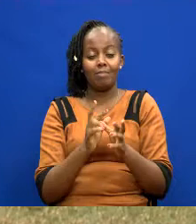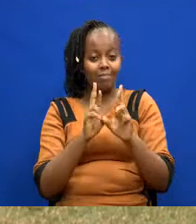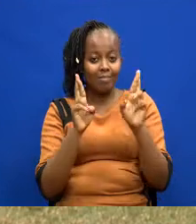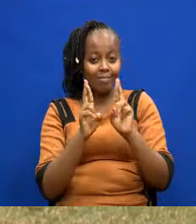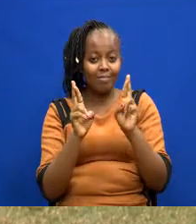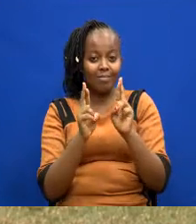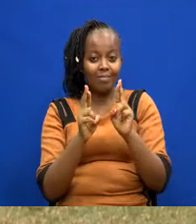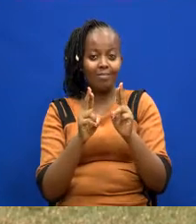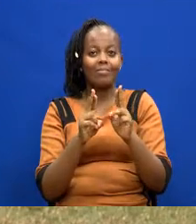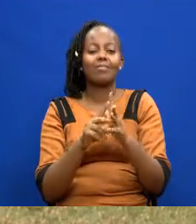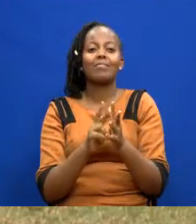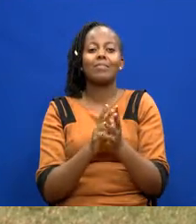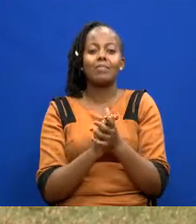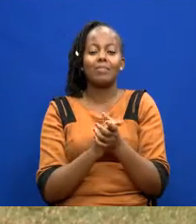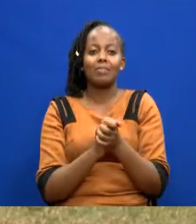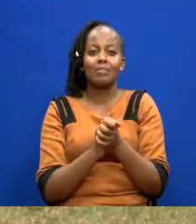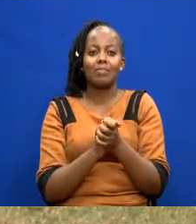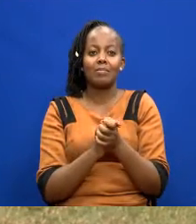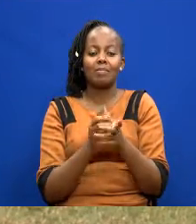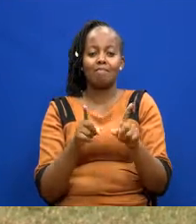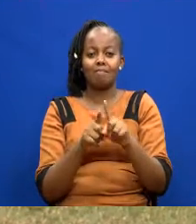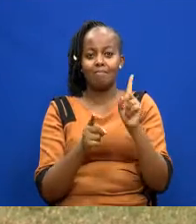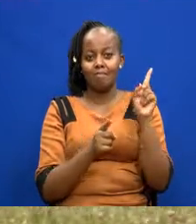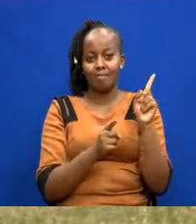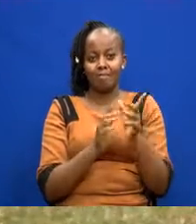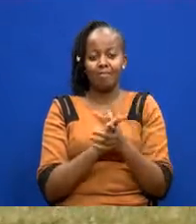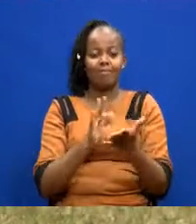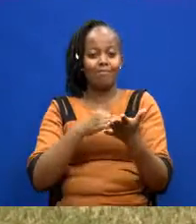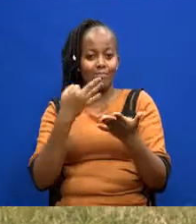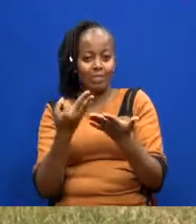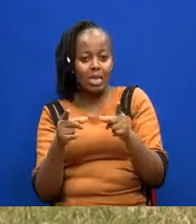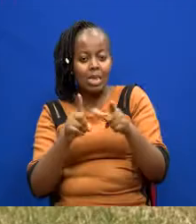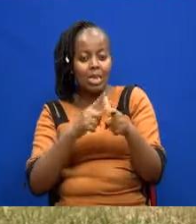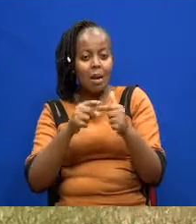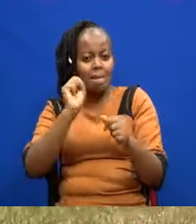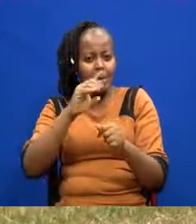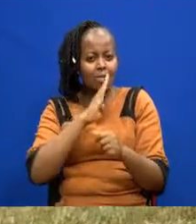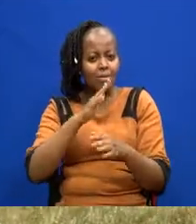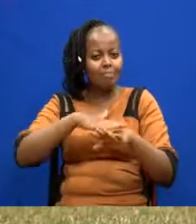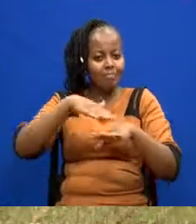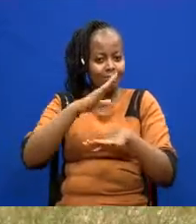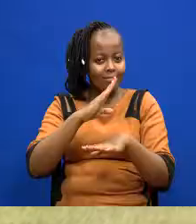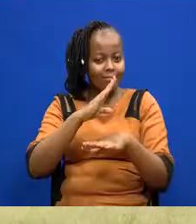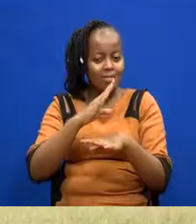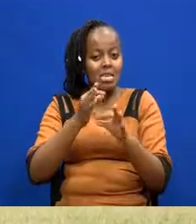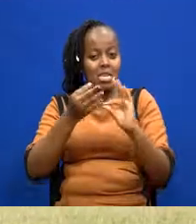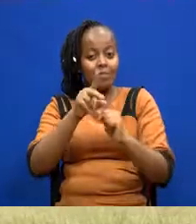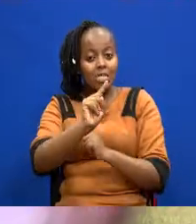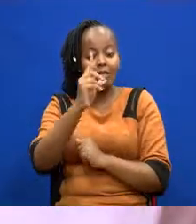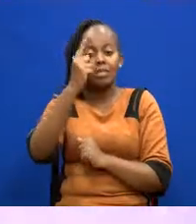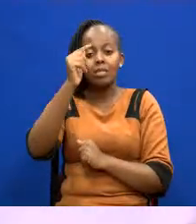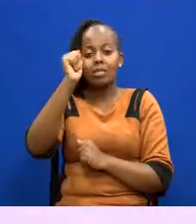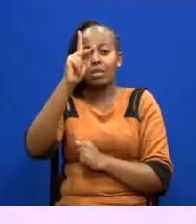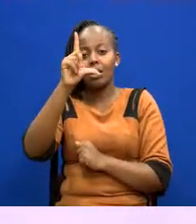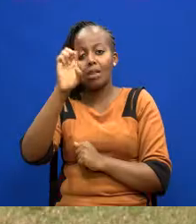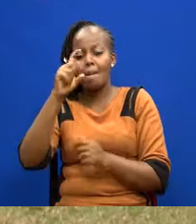Ezekiel ready? Off you go. Guns on feet. Power position. Good. Go down. Stay on top. Okay, quickly back on your feet. Exit on